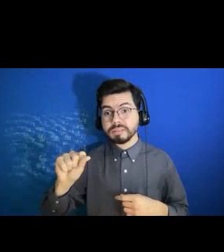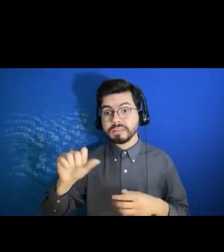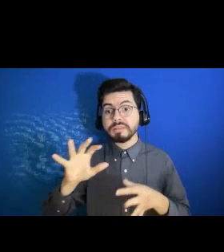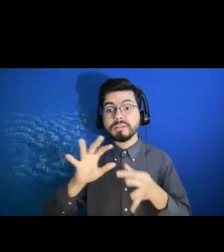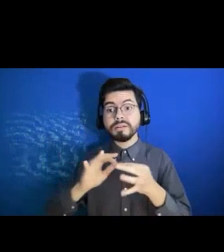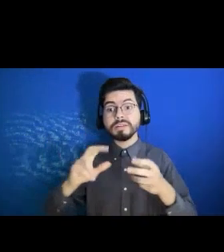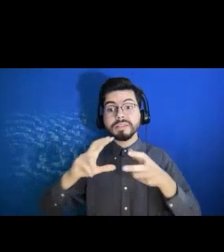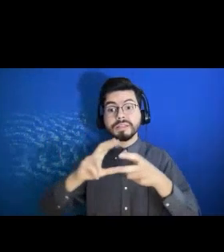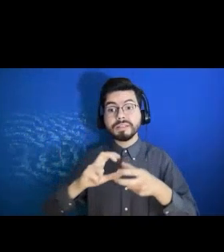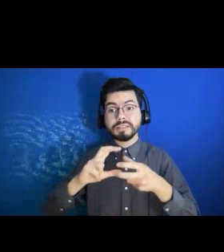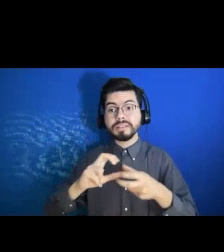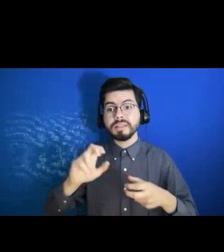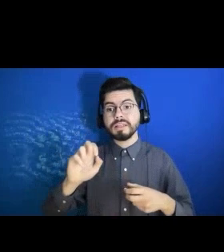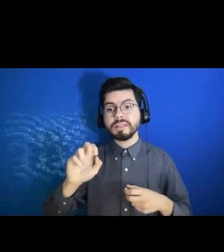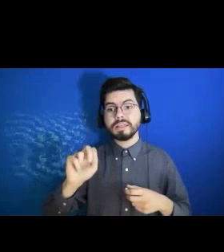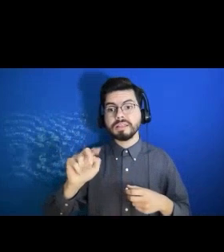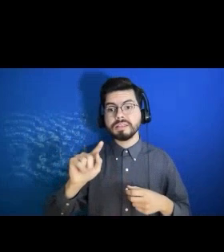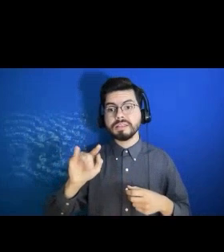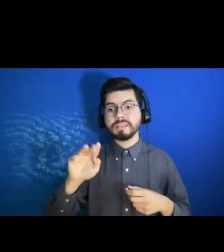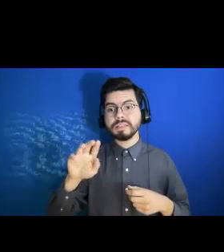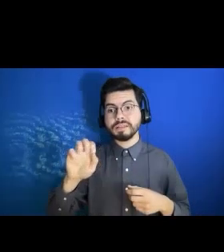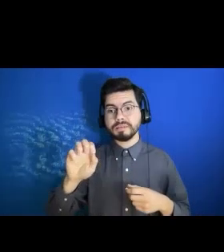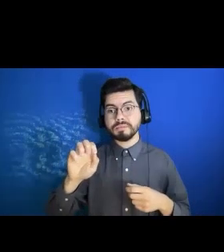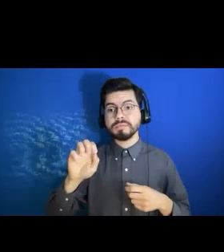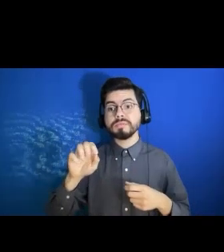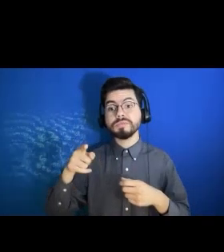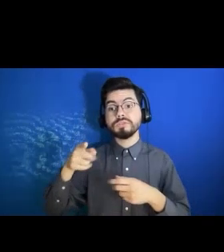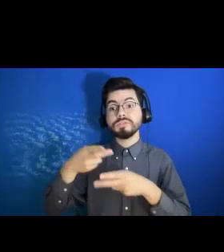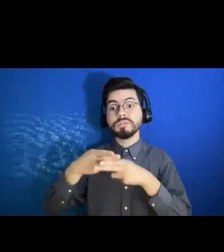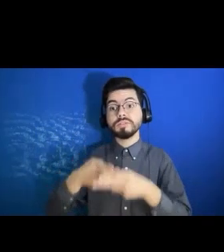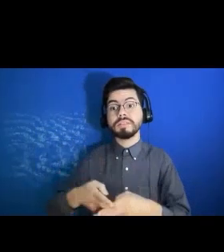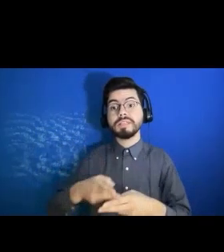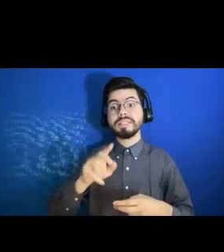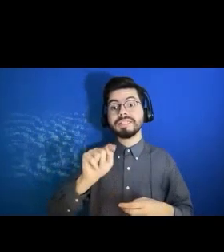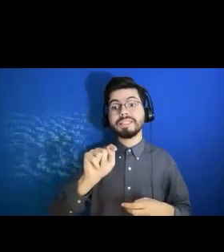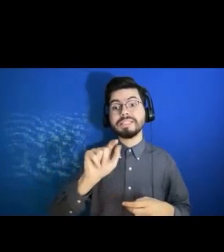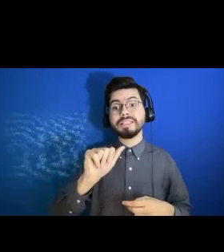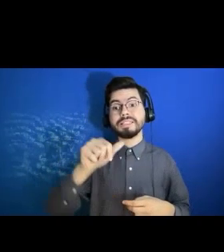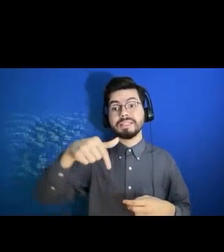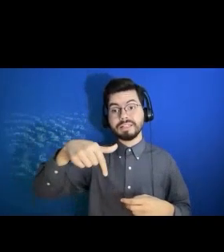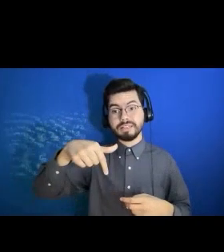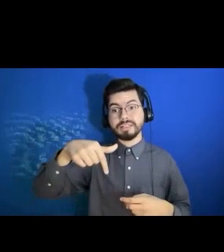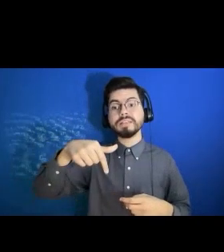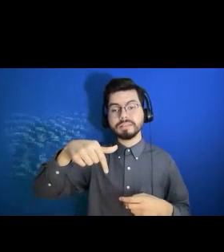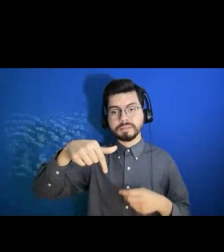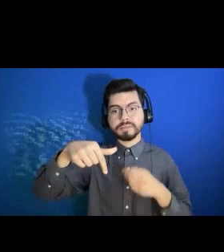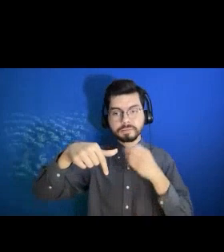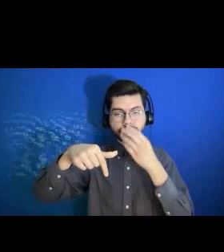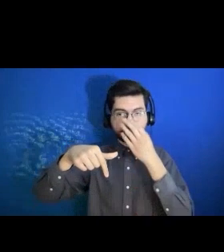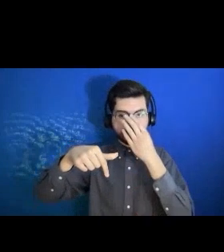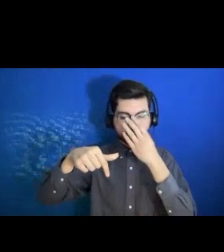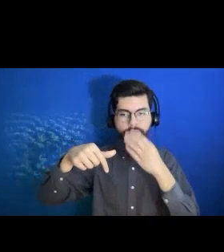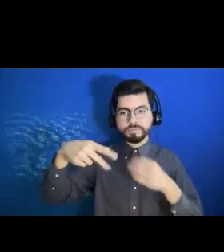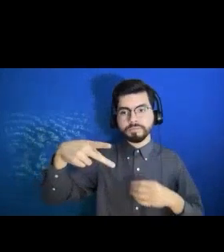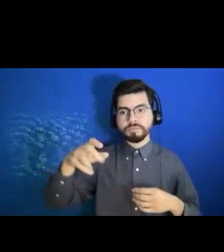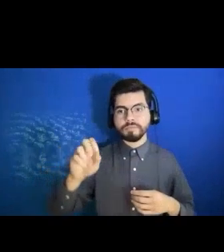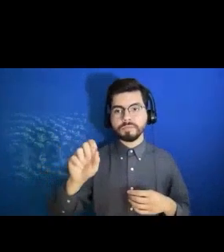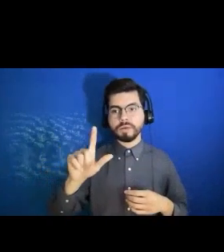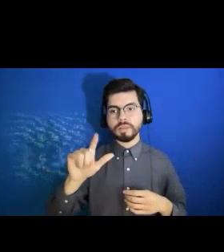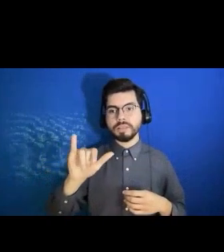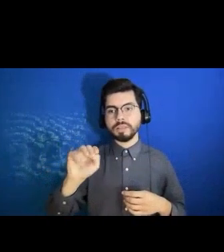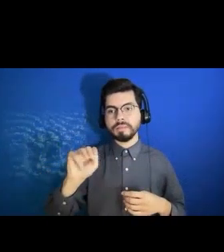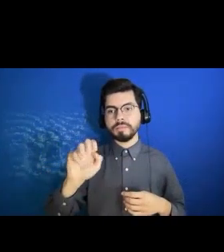aquaticus, which she named TAQ, TAQ is for Thermus aquaticus, polymerase.